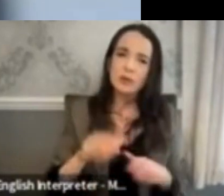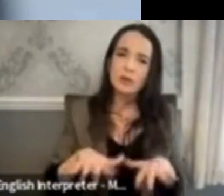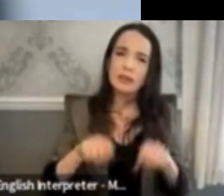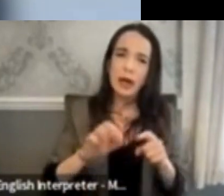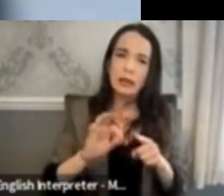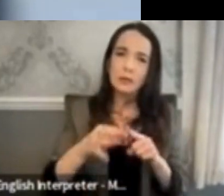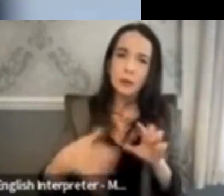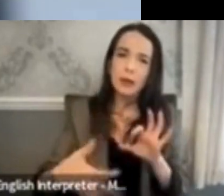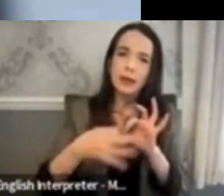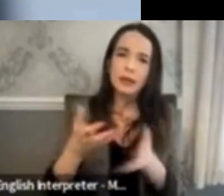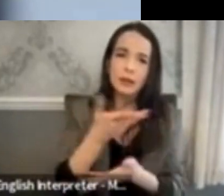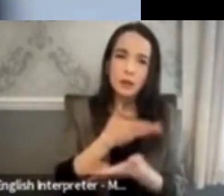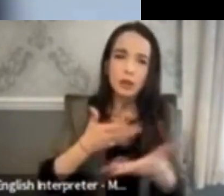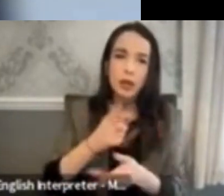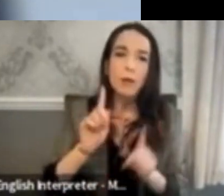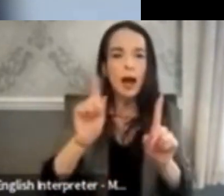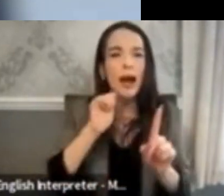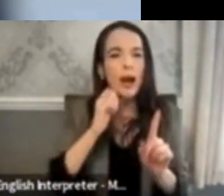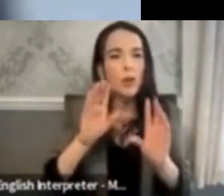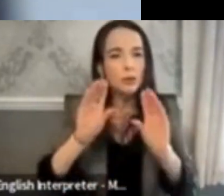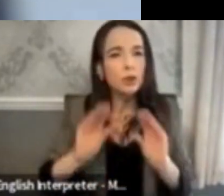But I'll stop there.